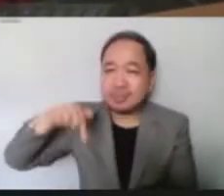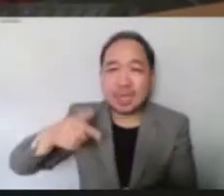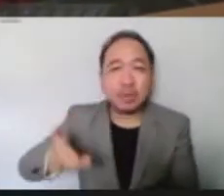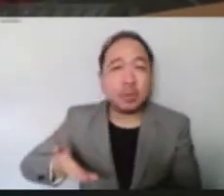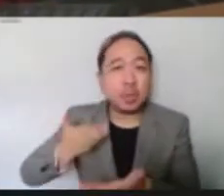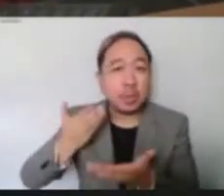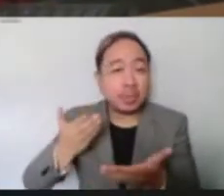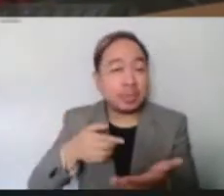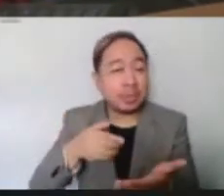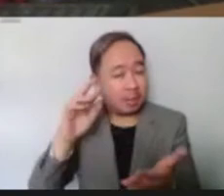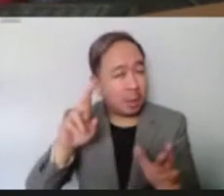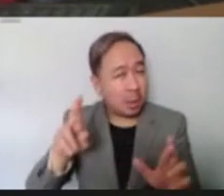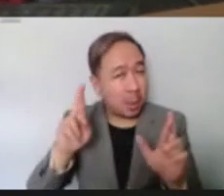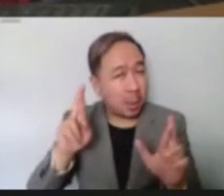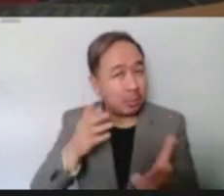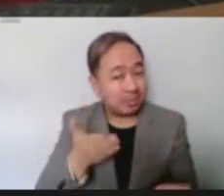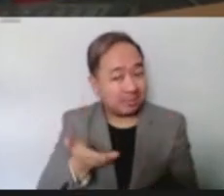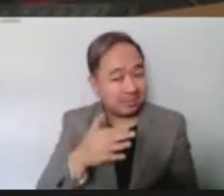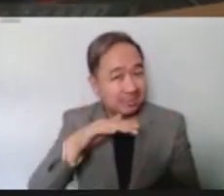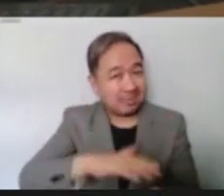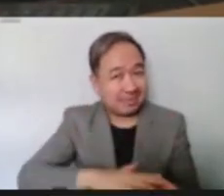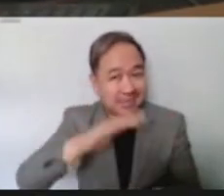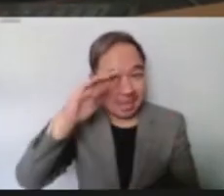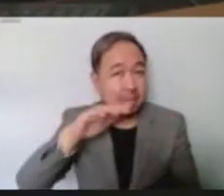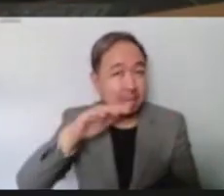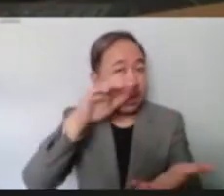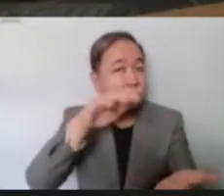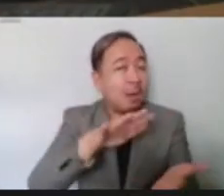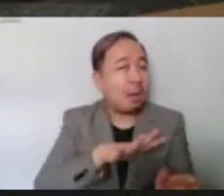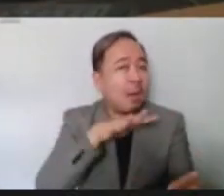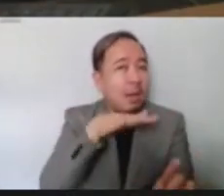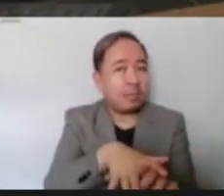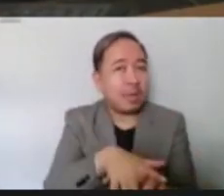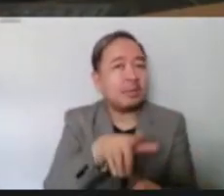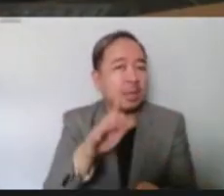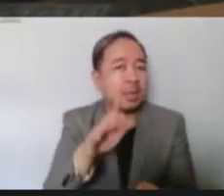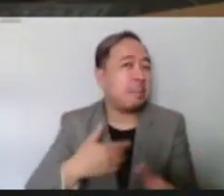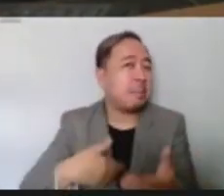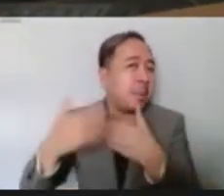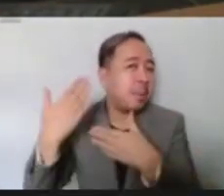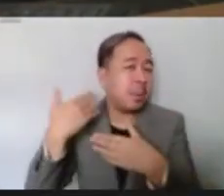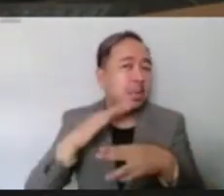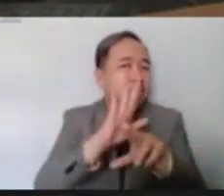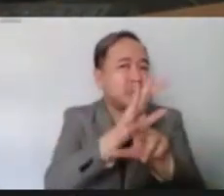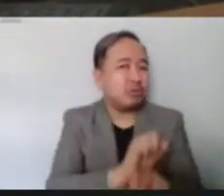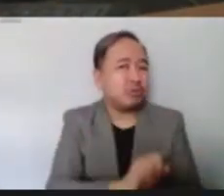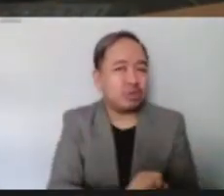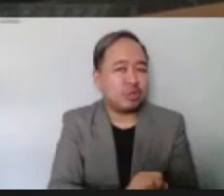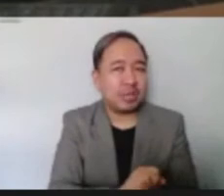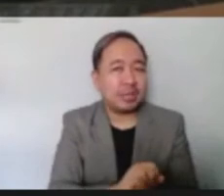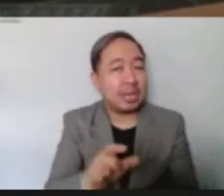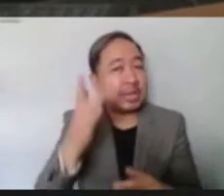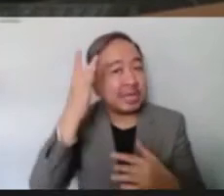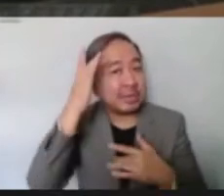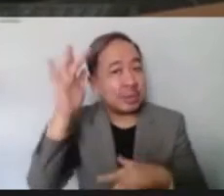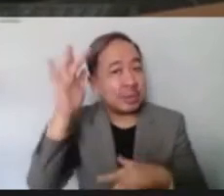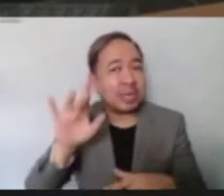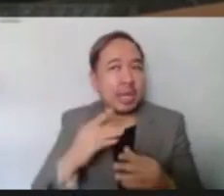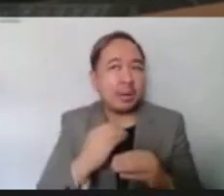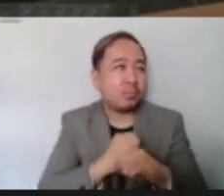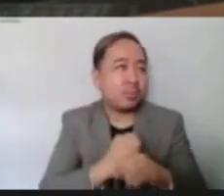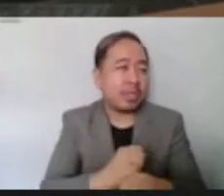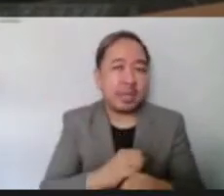adapt and apply free Friday in pumpkin as the core conditional value for protection of the natural resources